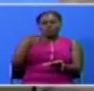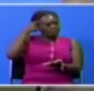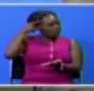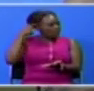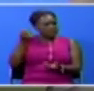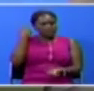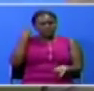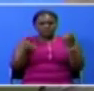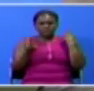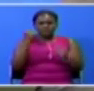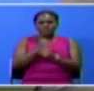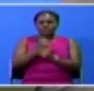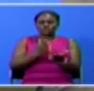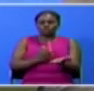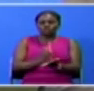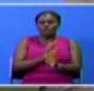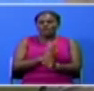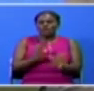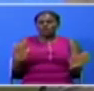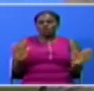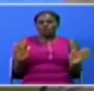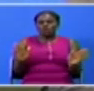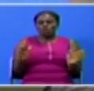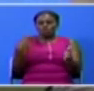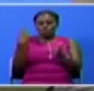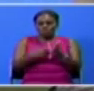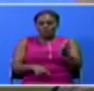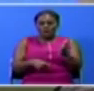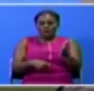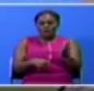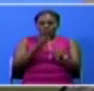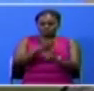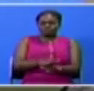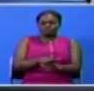thus ensure that there is no attrition in revenues or supply.